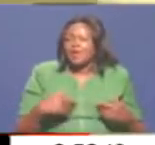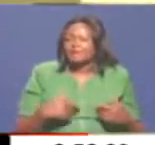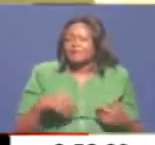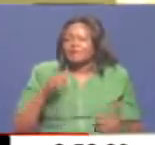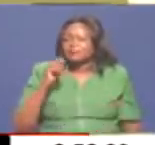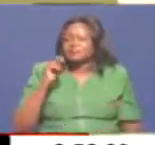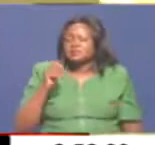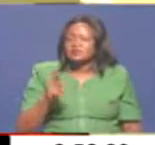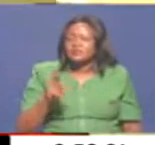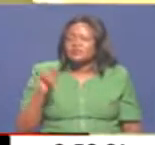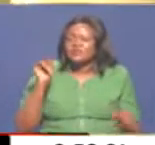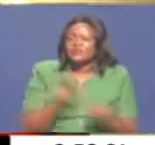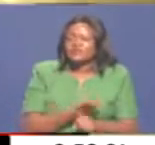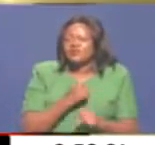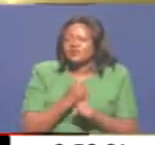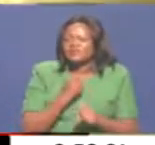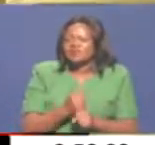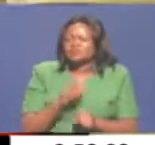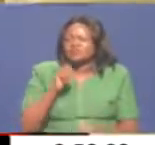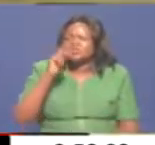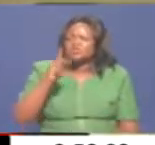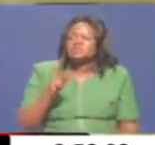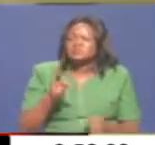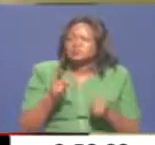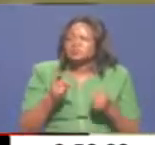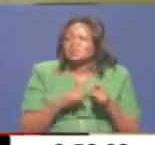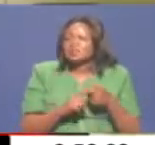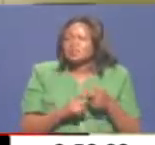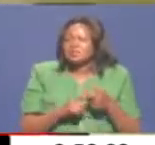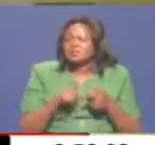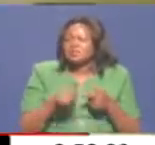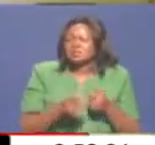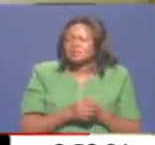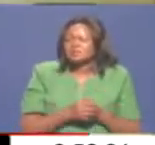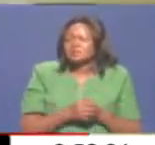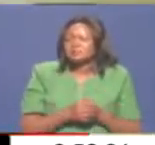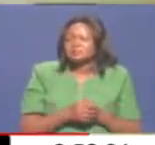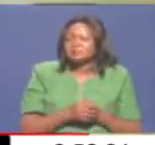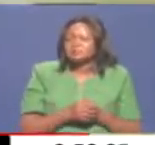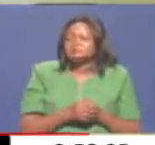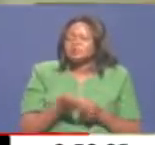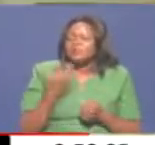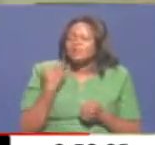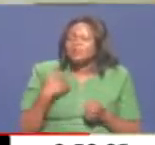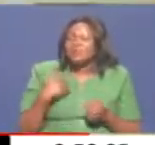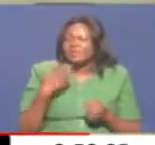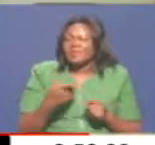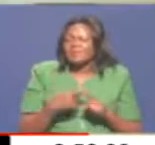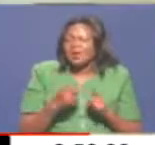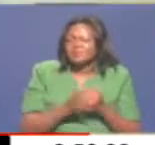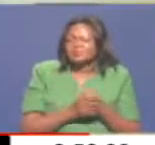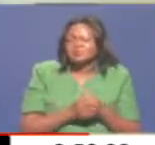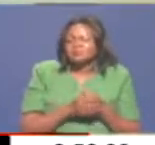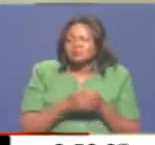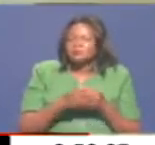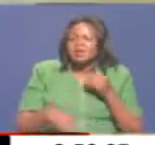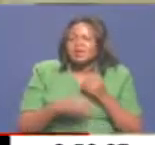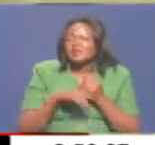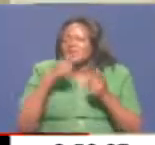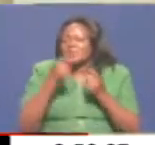fully functional sink. Kenya Railways has fitted this. This of course is a cabin that used to be there in the old days, but they've added a few